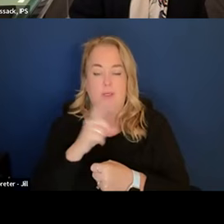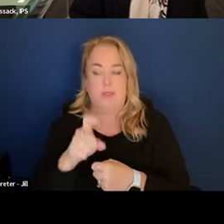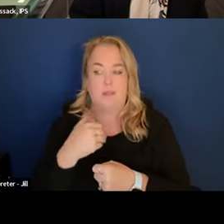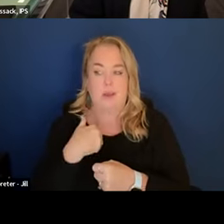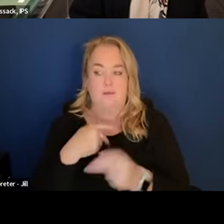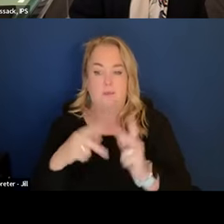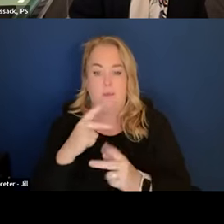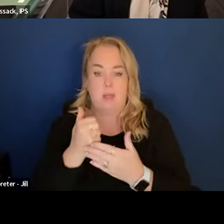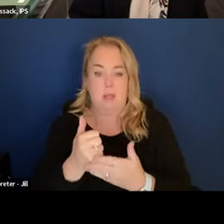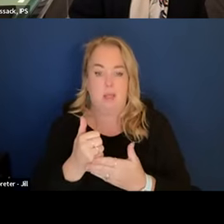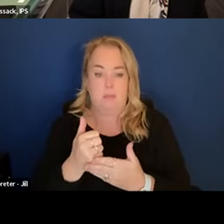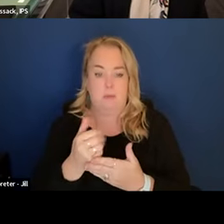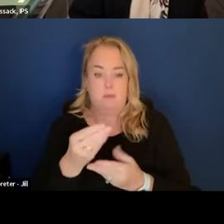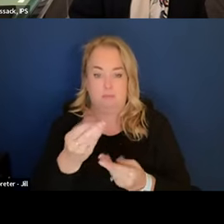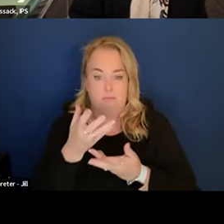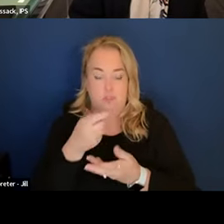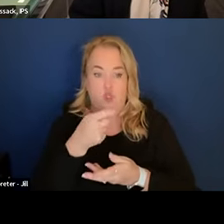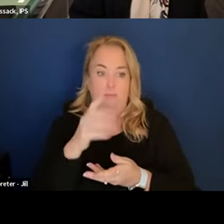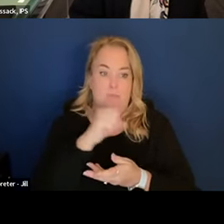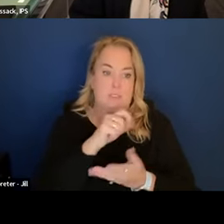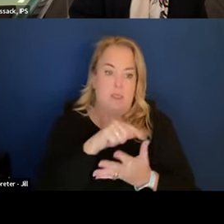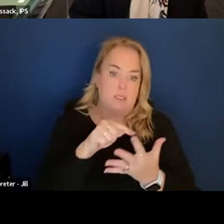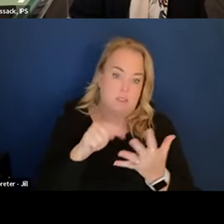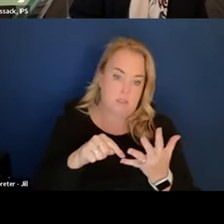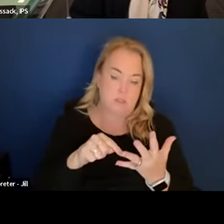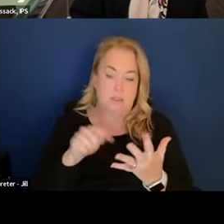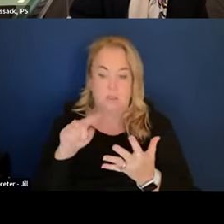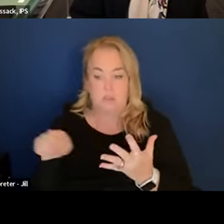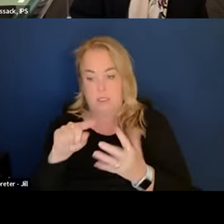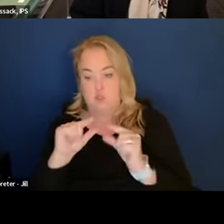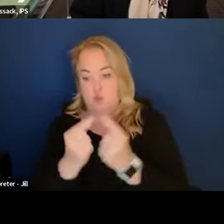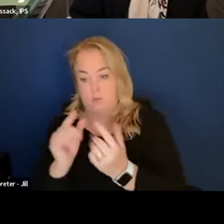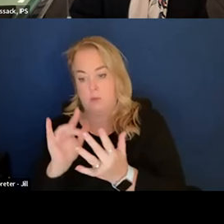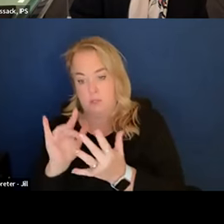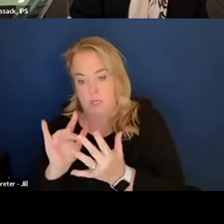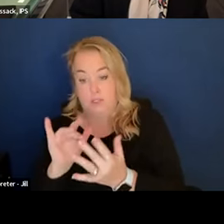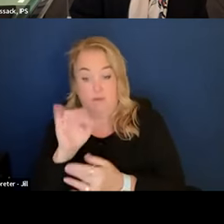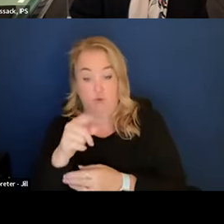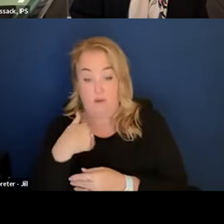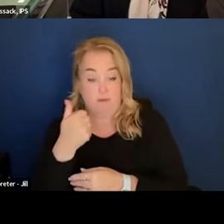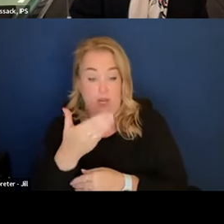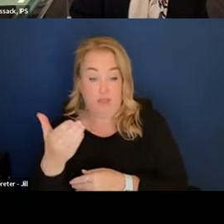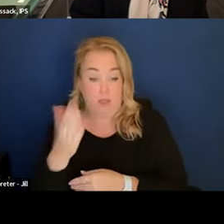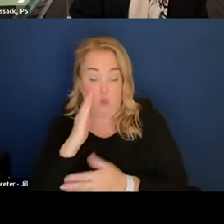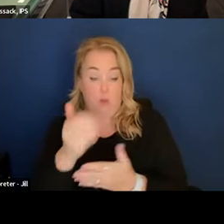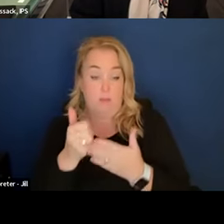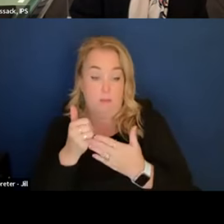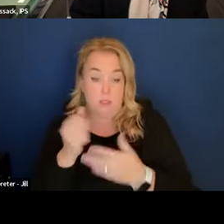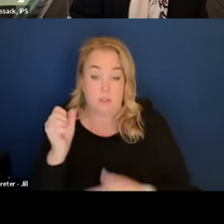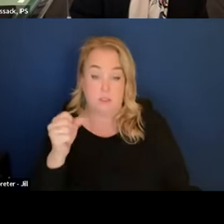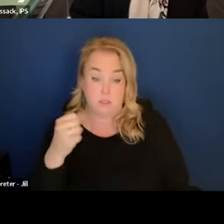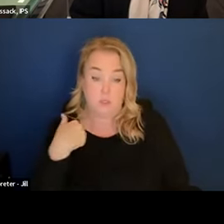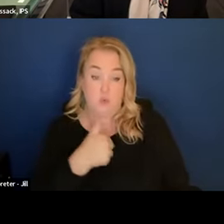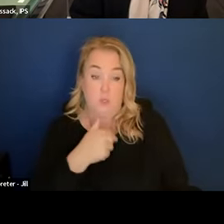say, you're missing a whole segment over here. Here's a couple groups to contact. So if you have any of that, that would be super helpful to us. And we